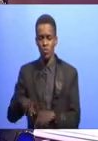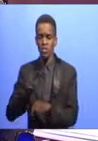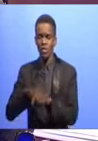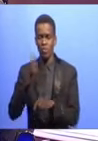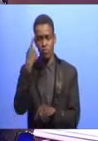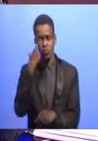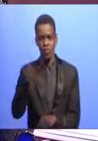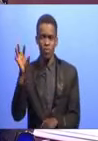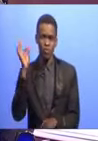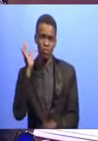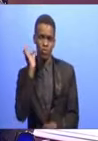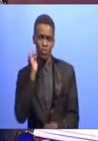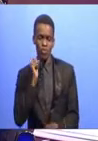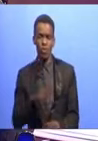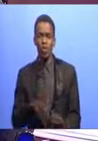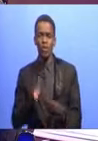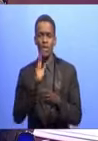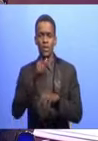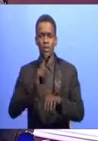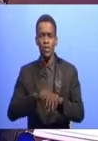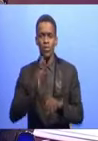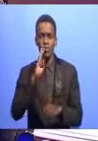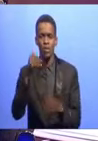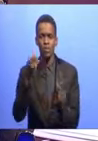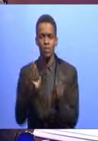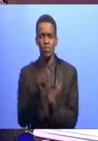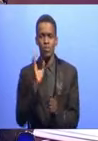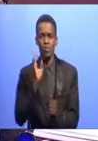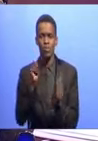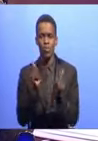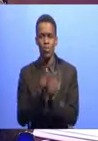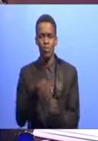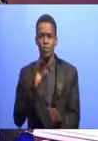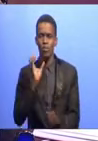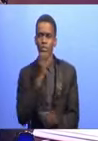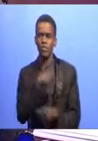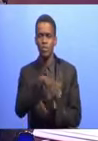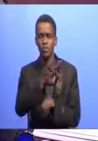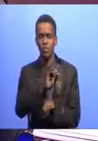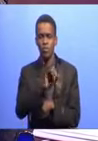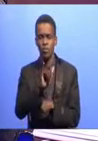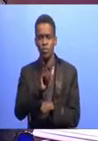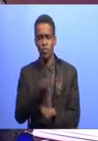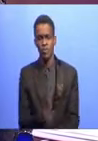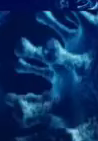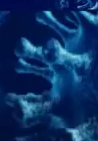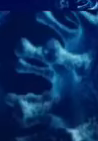Rudolph Boy go tswa ko yunibesithing ya Botswana a re bo re kopane gape nna ke Filwe Mokgaotsane.